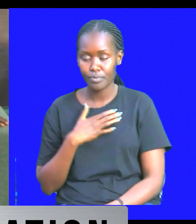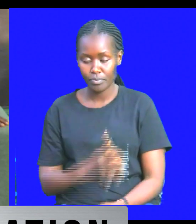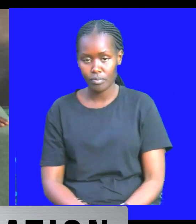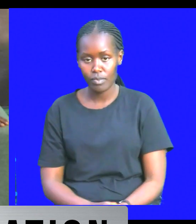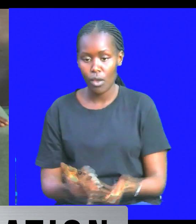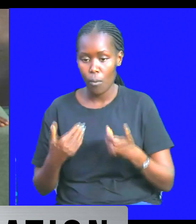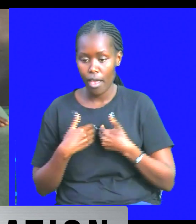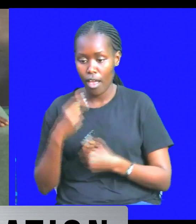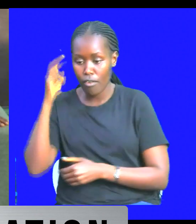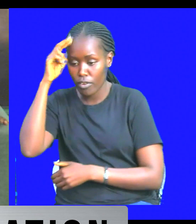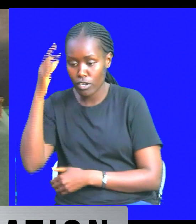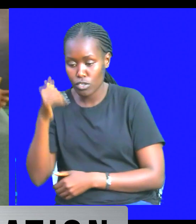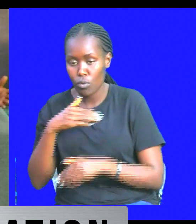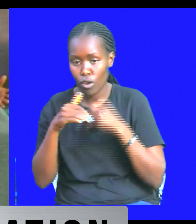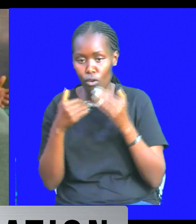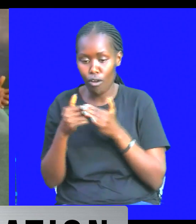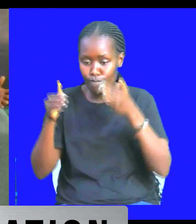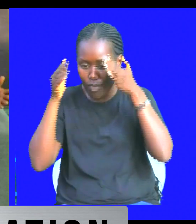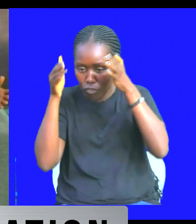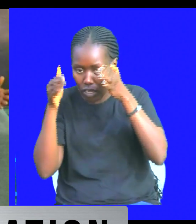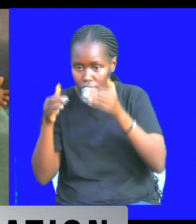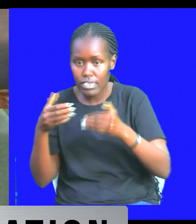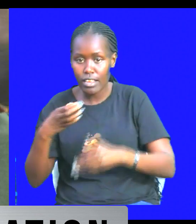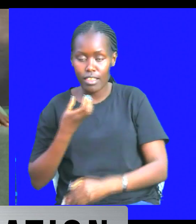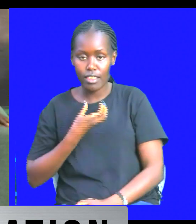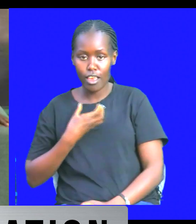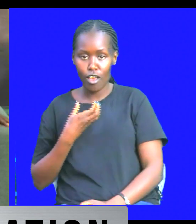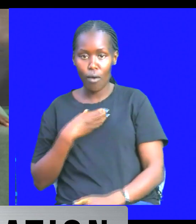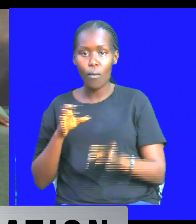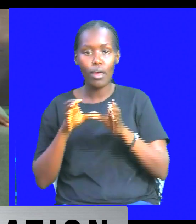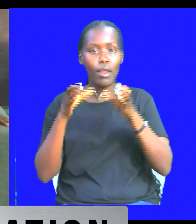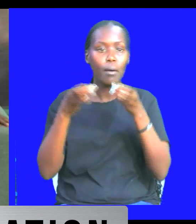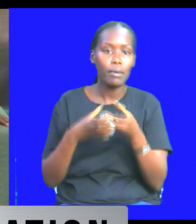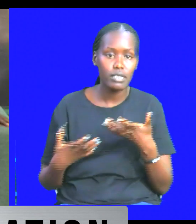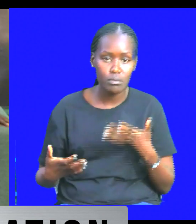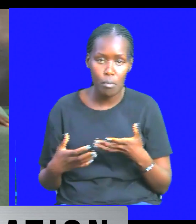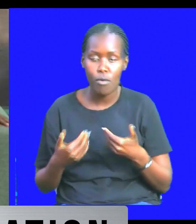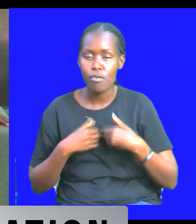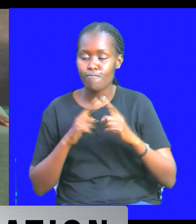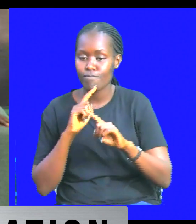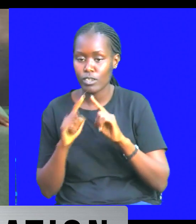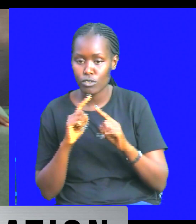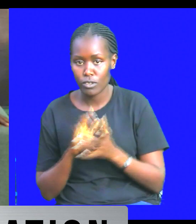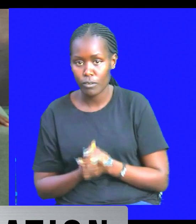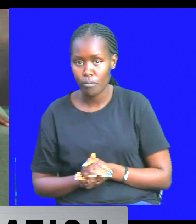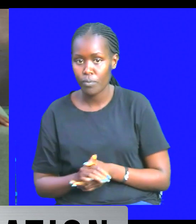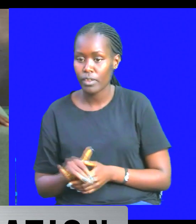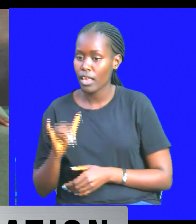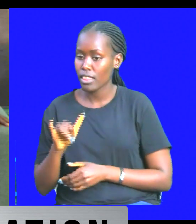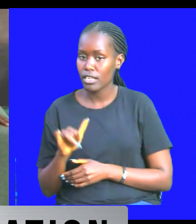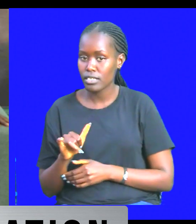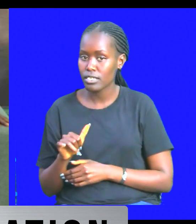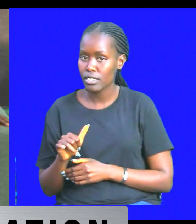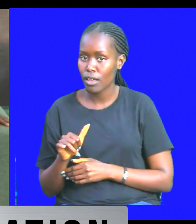definitely. Maybe it's to do with the talks. Maybe, I don't know. Maybe that's now the strange thing